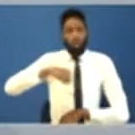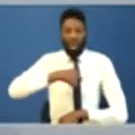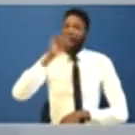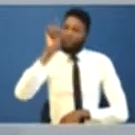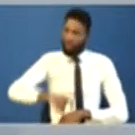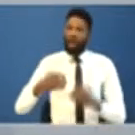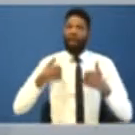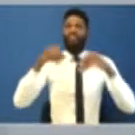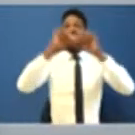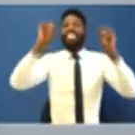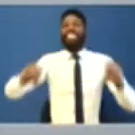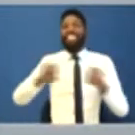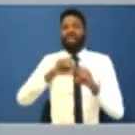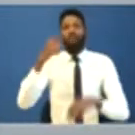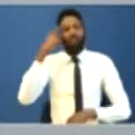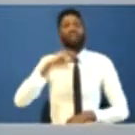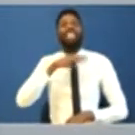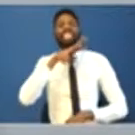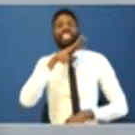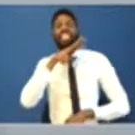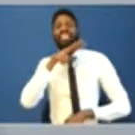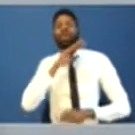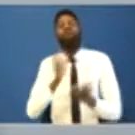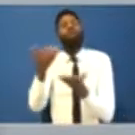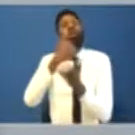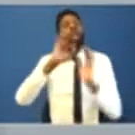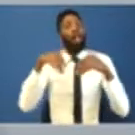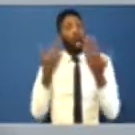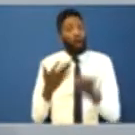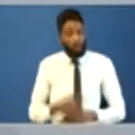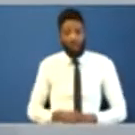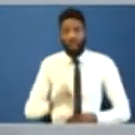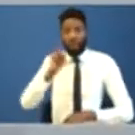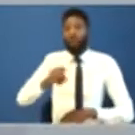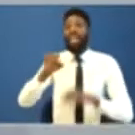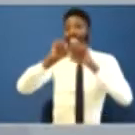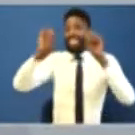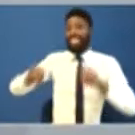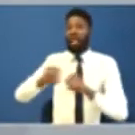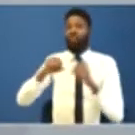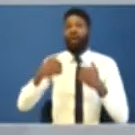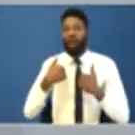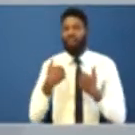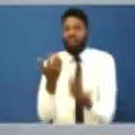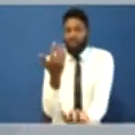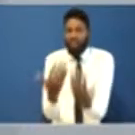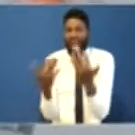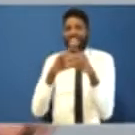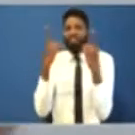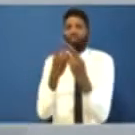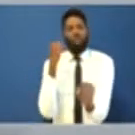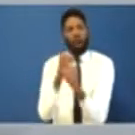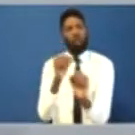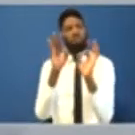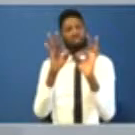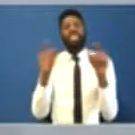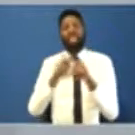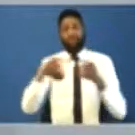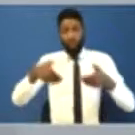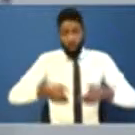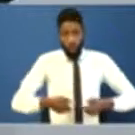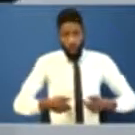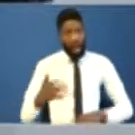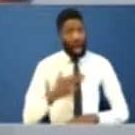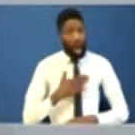system in garbage collection we need to have a system in a fire department our fire department that works we need to promote our youth